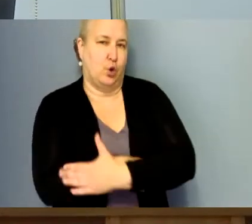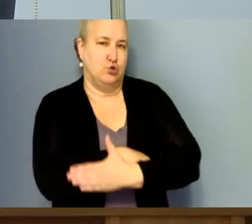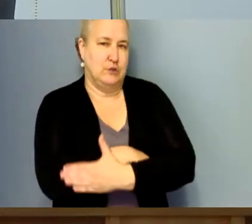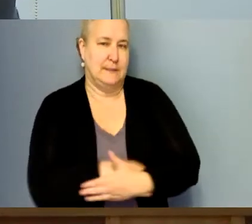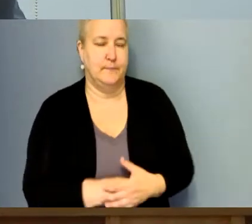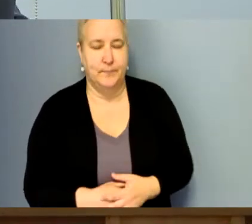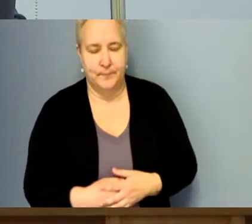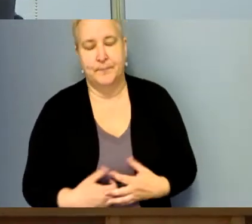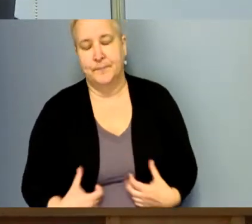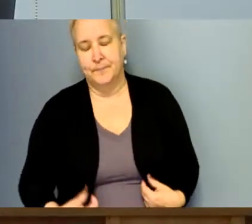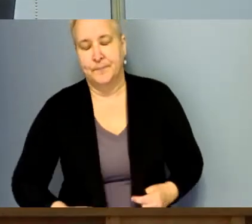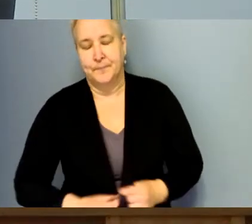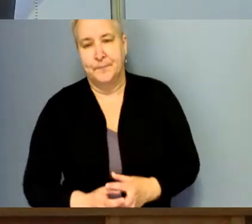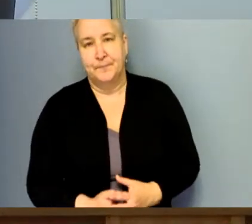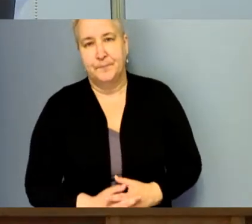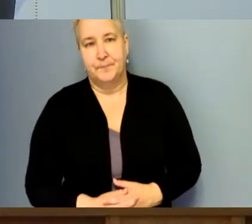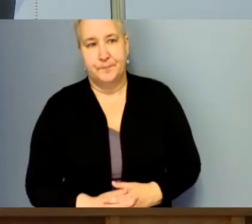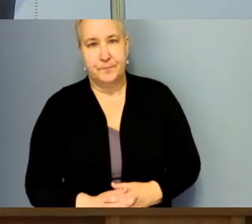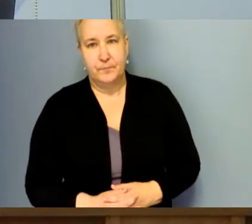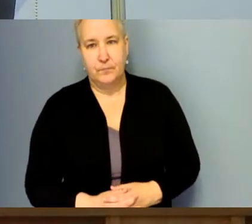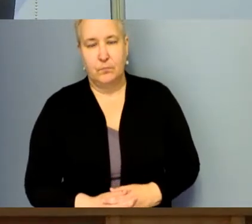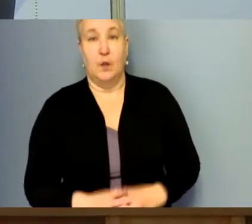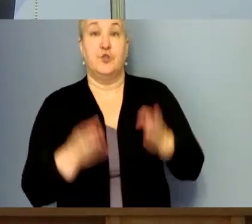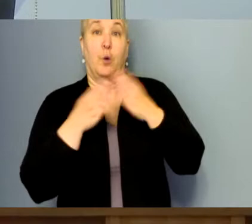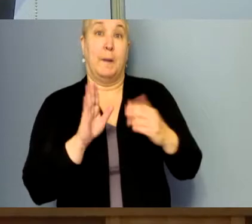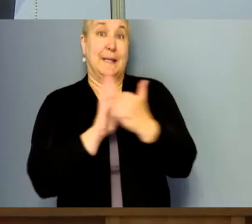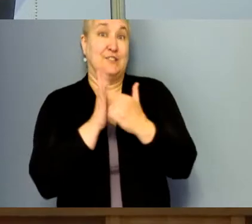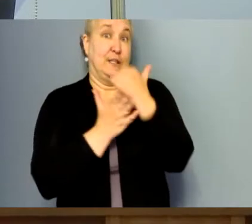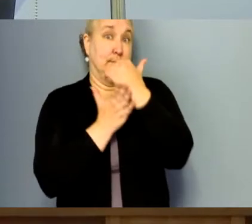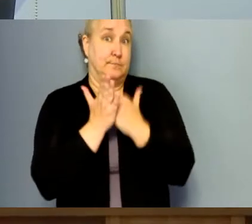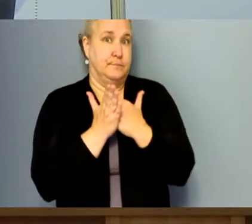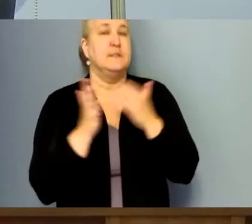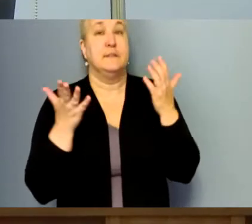And that's it for public agenda.